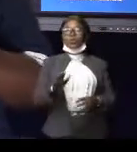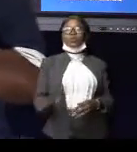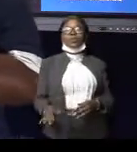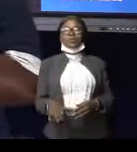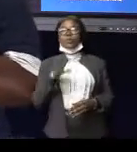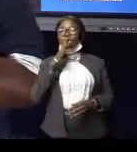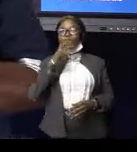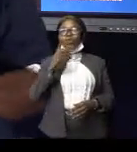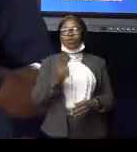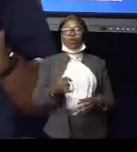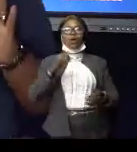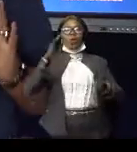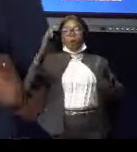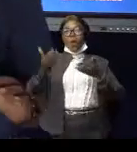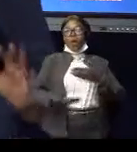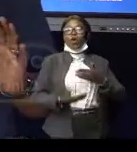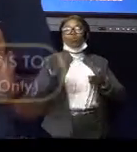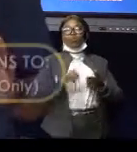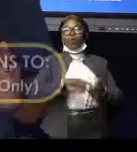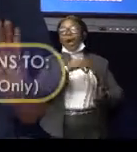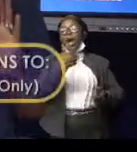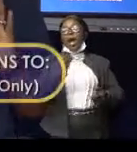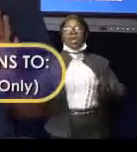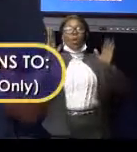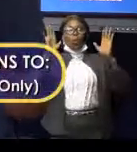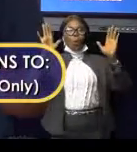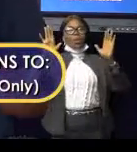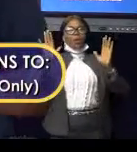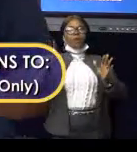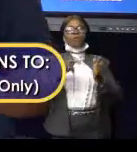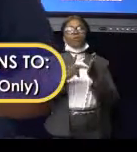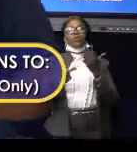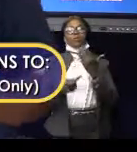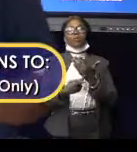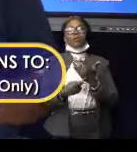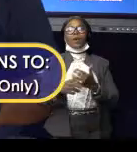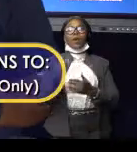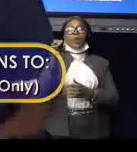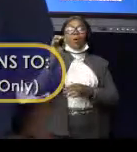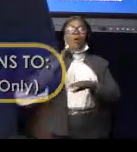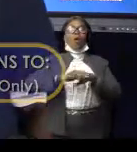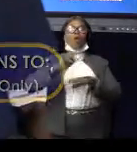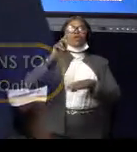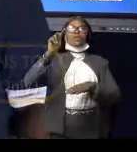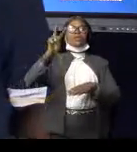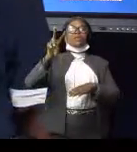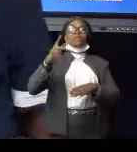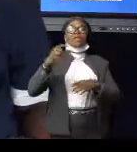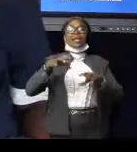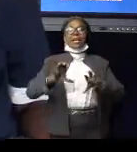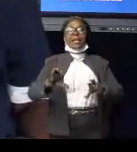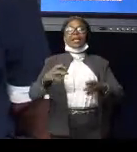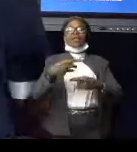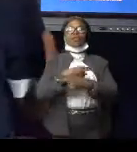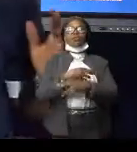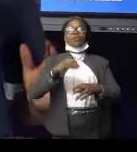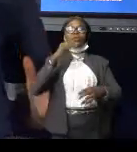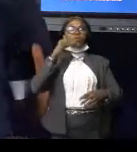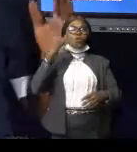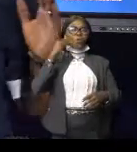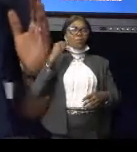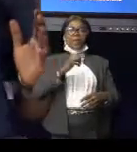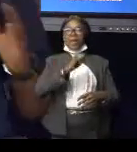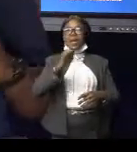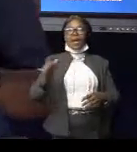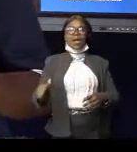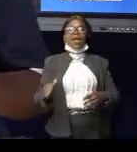Hello, pupils. You're welcome to another wonderful edition of your favorite program on television, The Classroom in Your Home. A